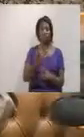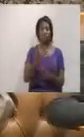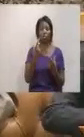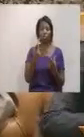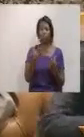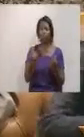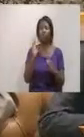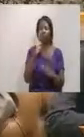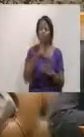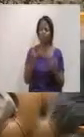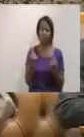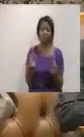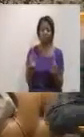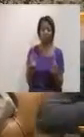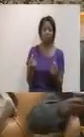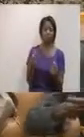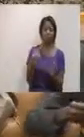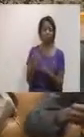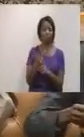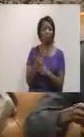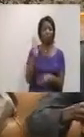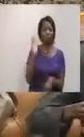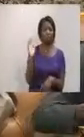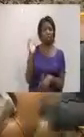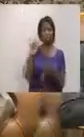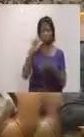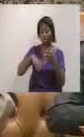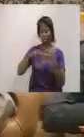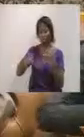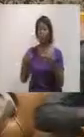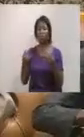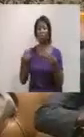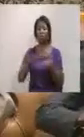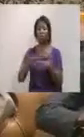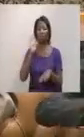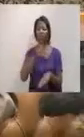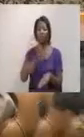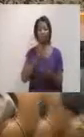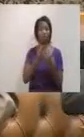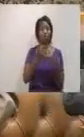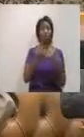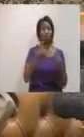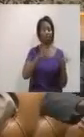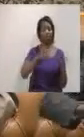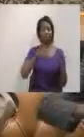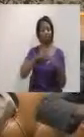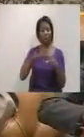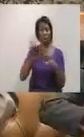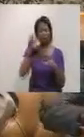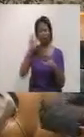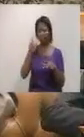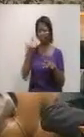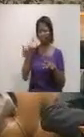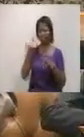services. Species will also be filled with meaningless weights why other people suffer because of the action individually